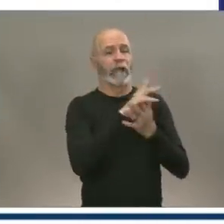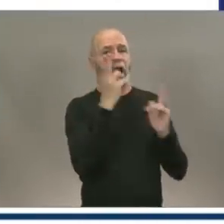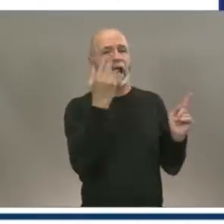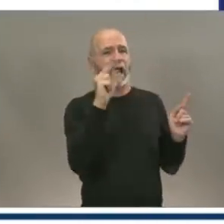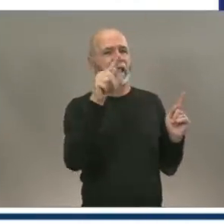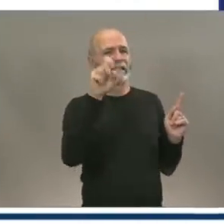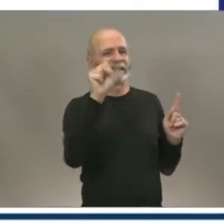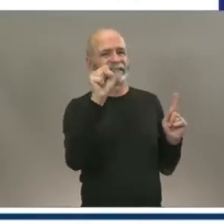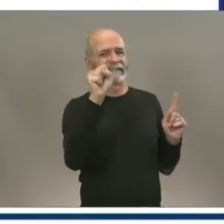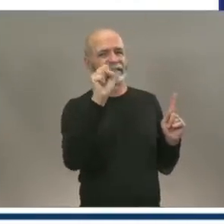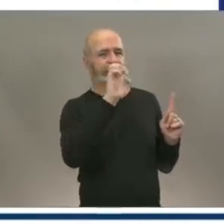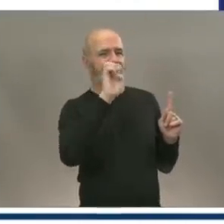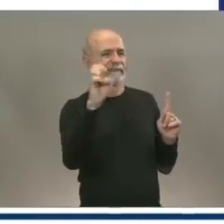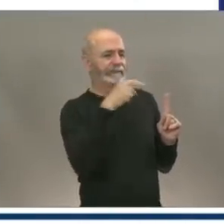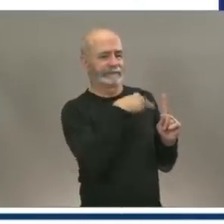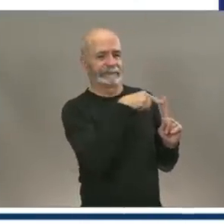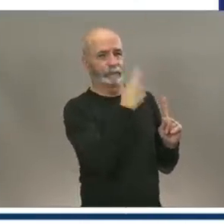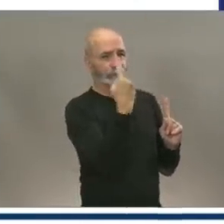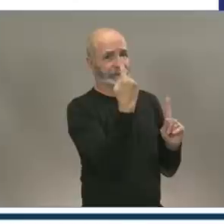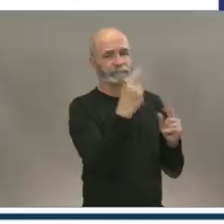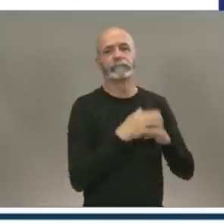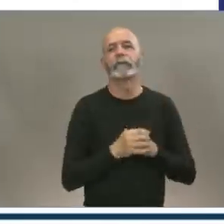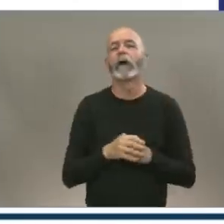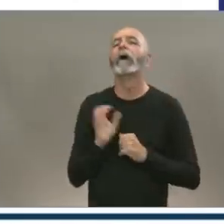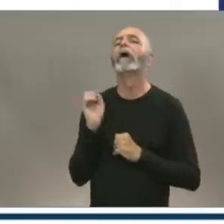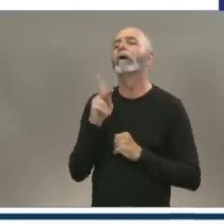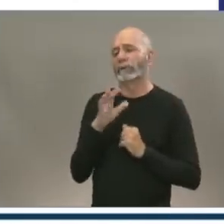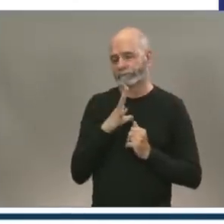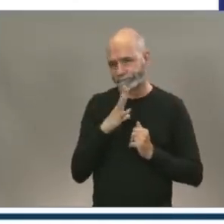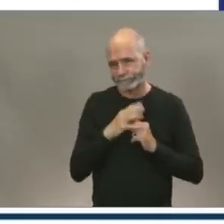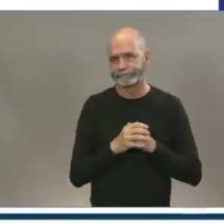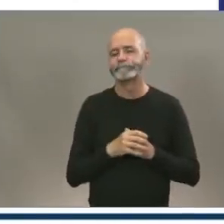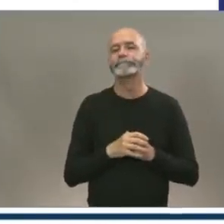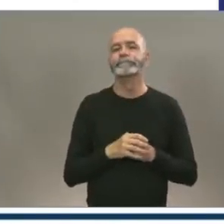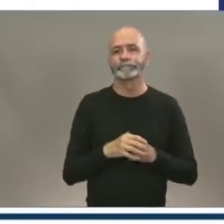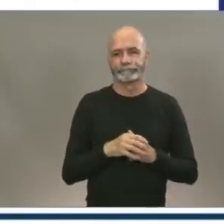there any talk of opening up the